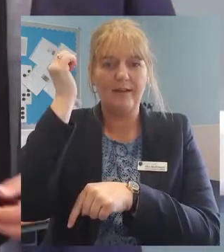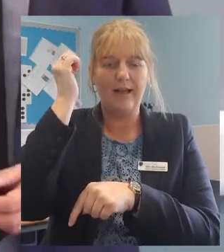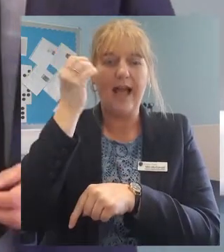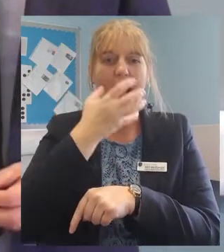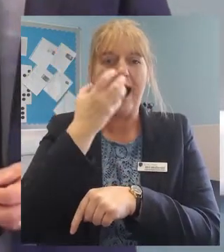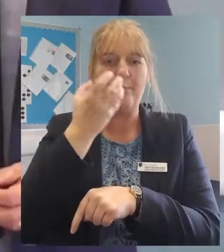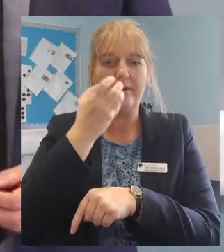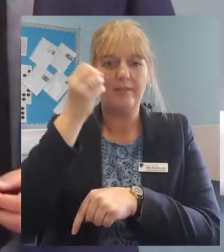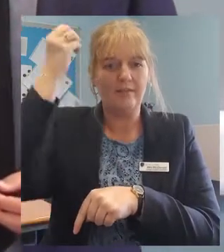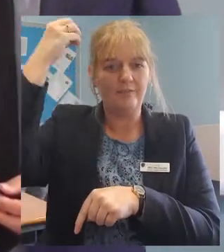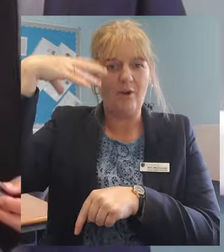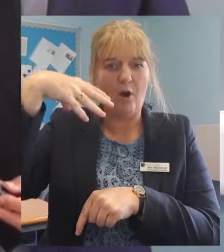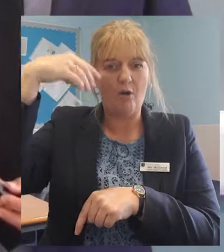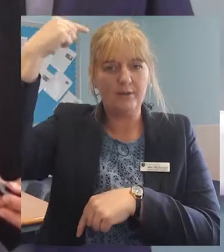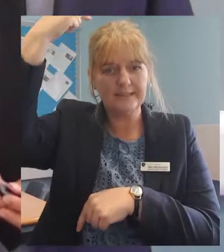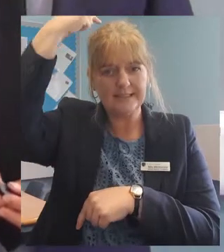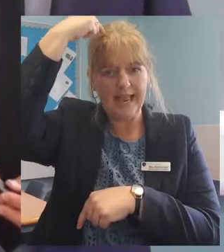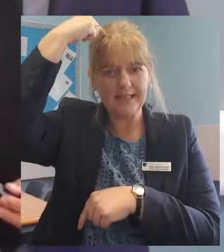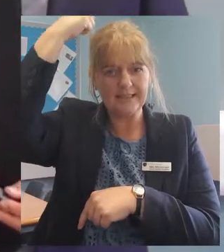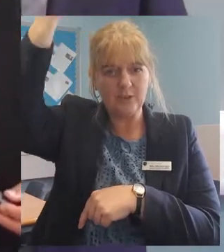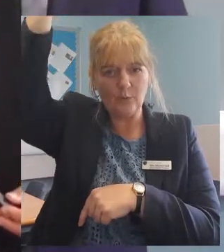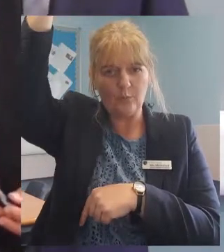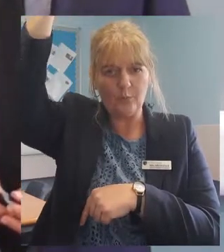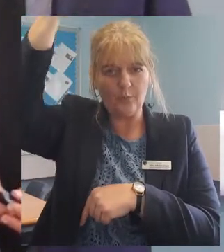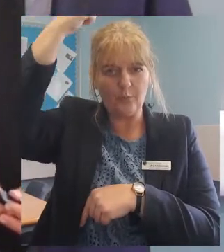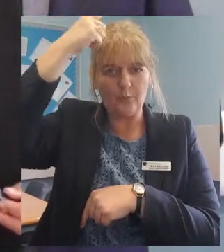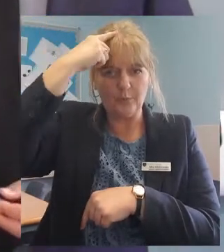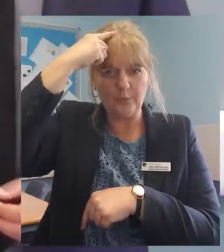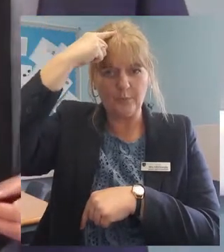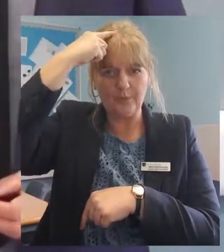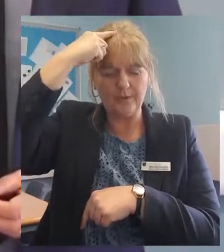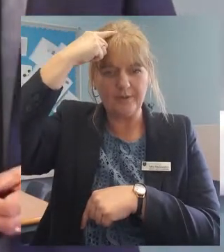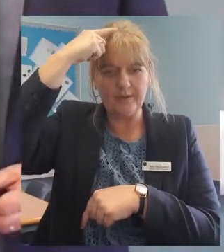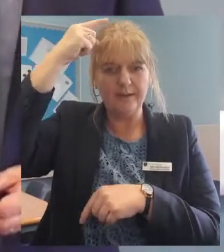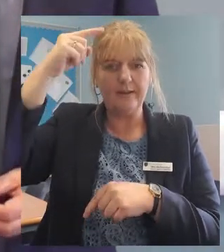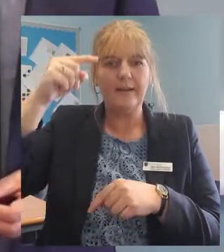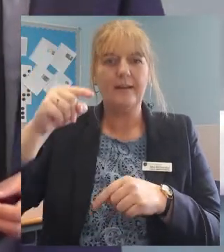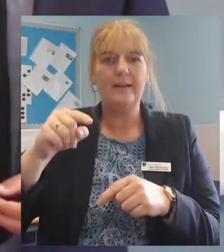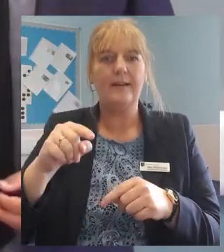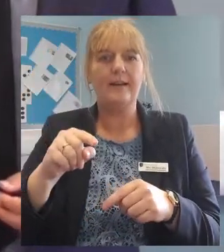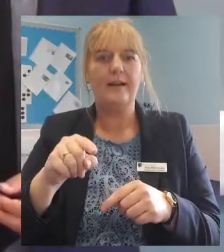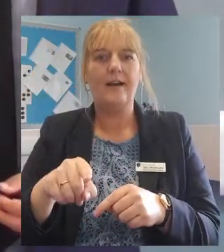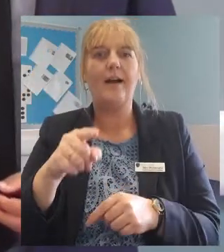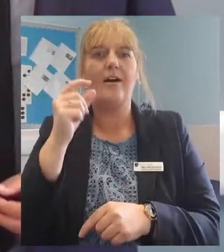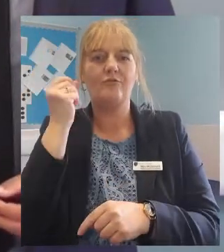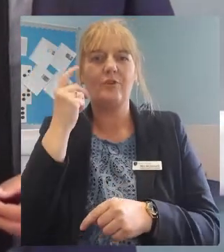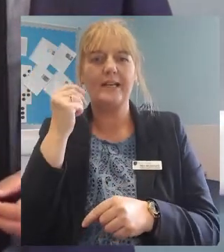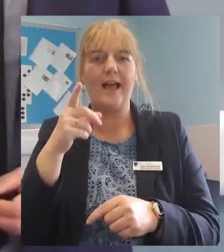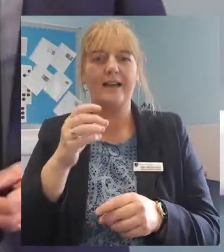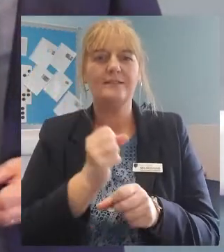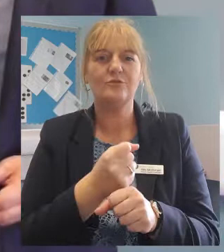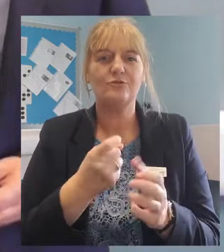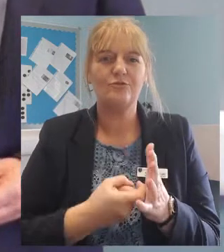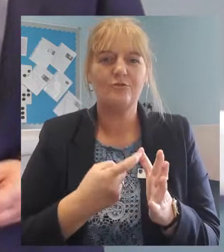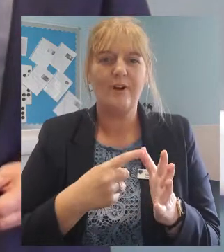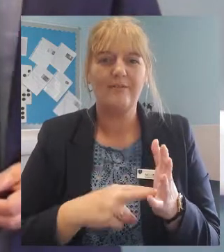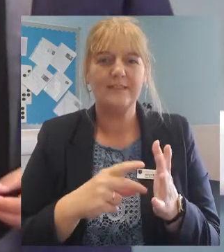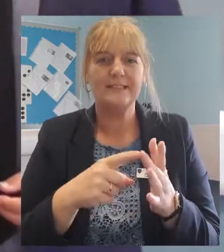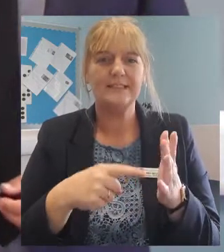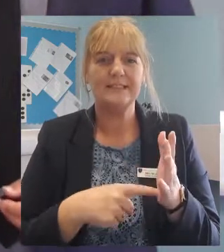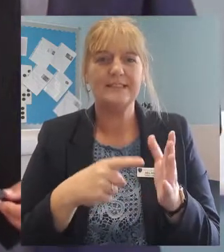the fact that the apple fell in a straight line, and as a result his gravitational theory was born.